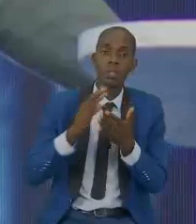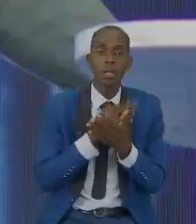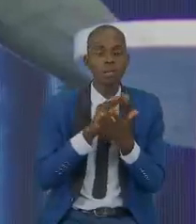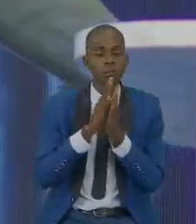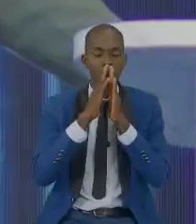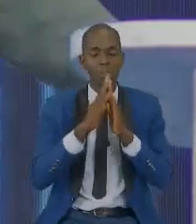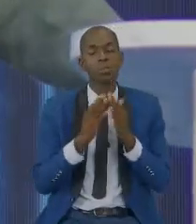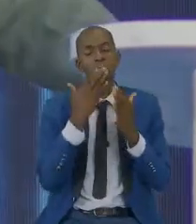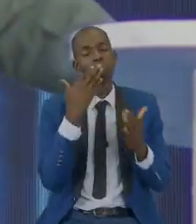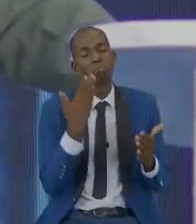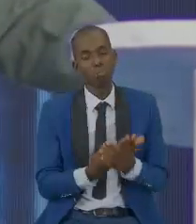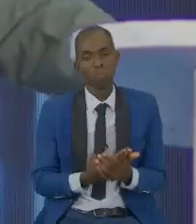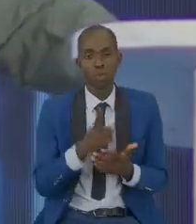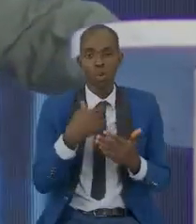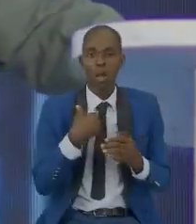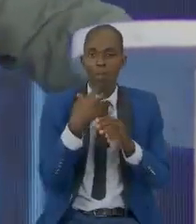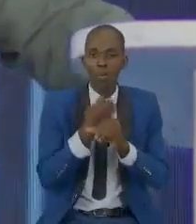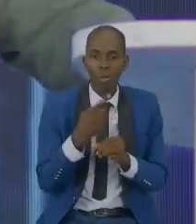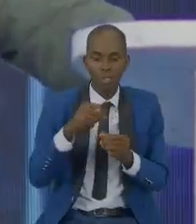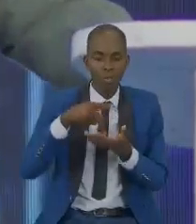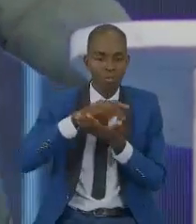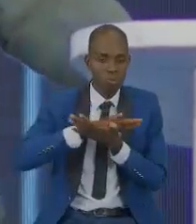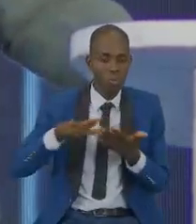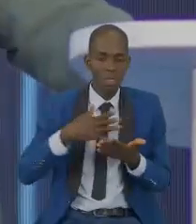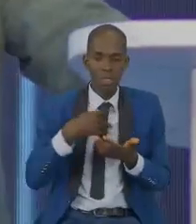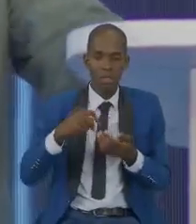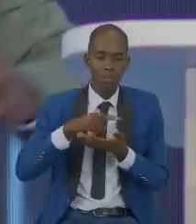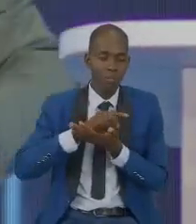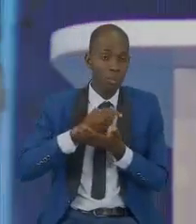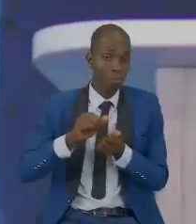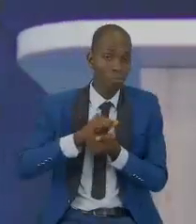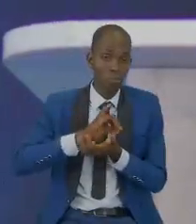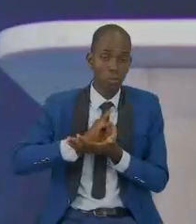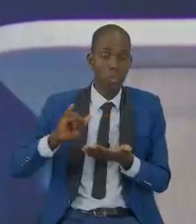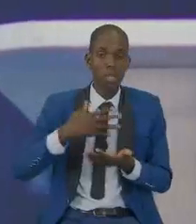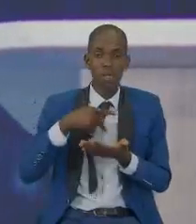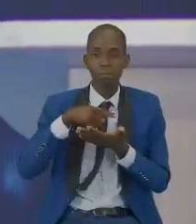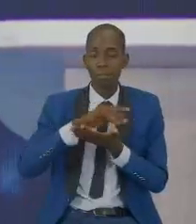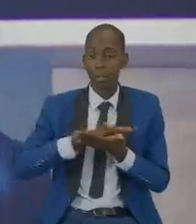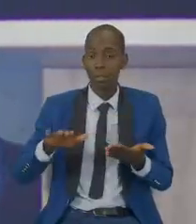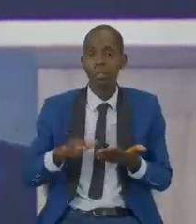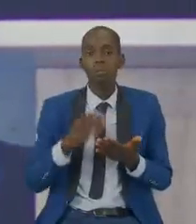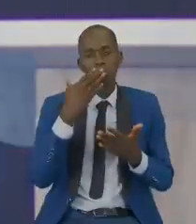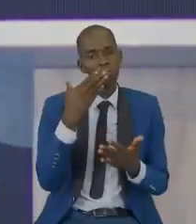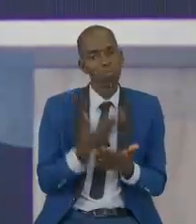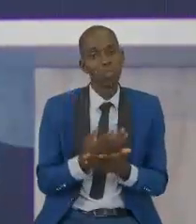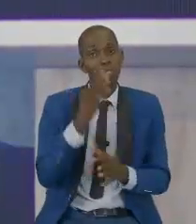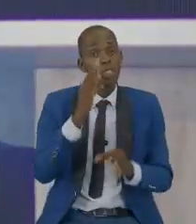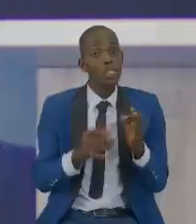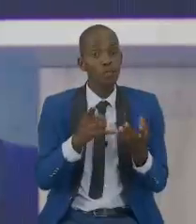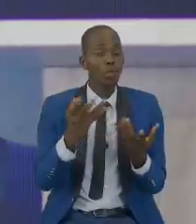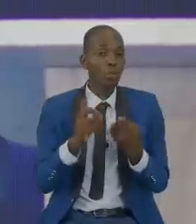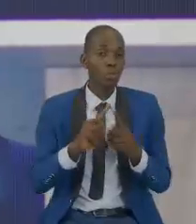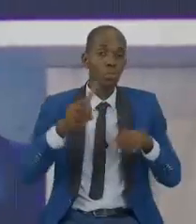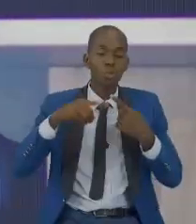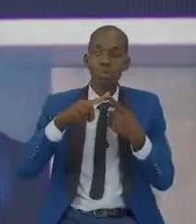good. You've got the purging and the purity, good. But if you're going to come, because unto the uttermost